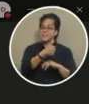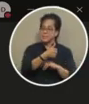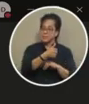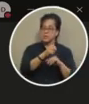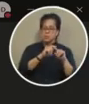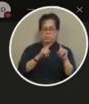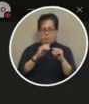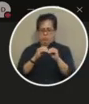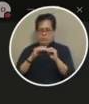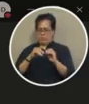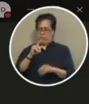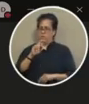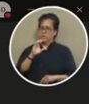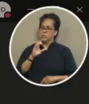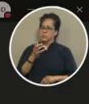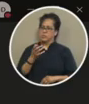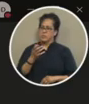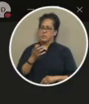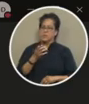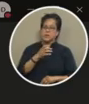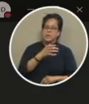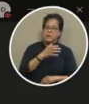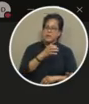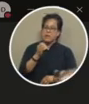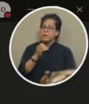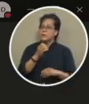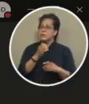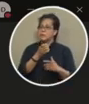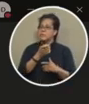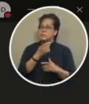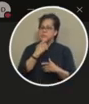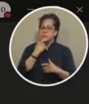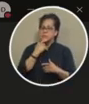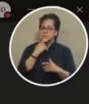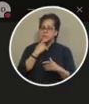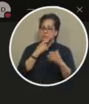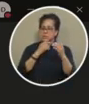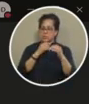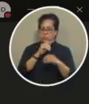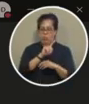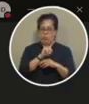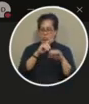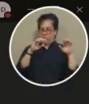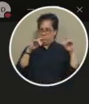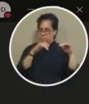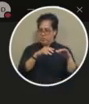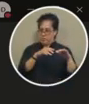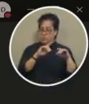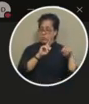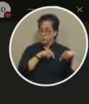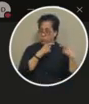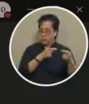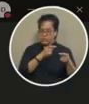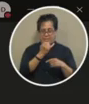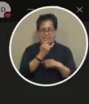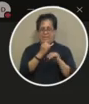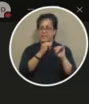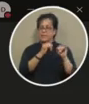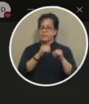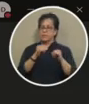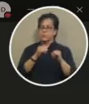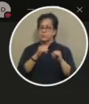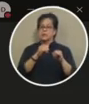but more than 100 people. And the evidence suggests that during at least one of these mass gatherings so far, an individual was carrying